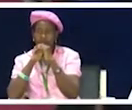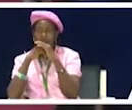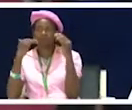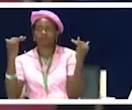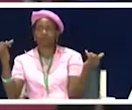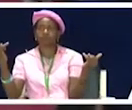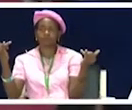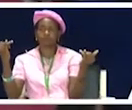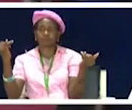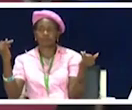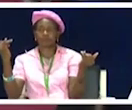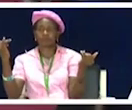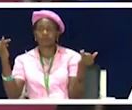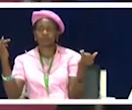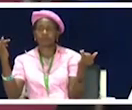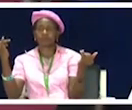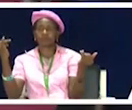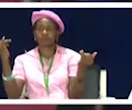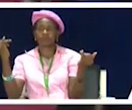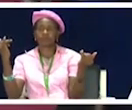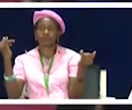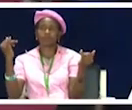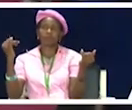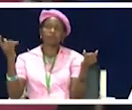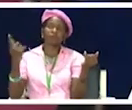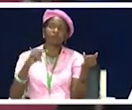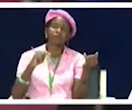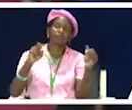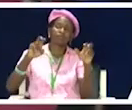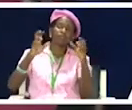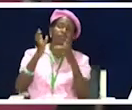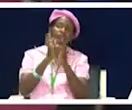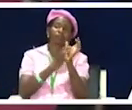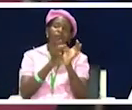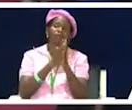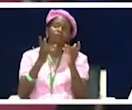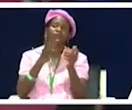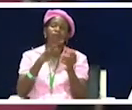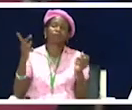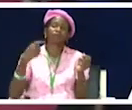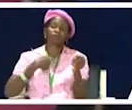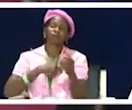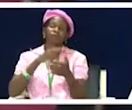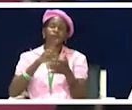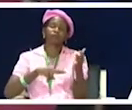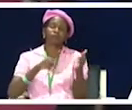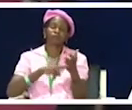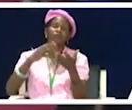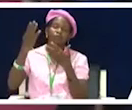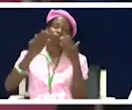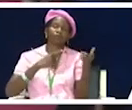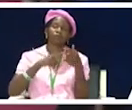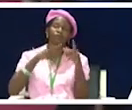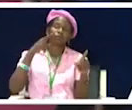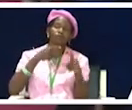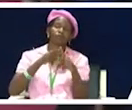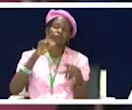Now, the text we read is bringing me to point number 5.